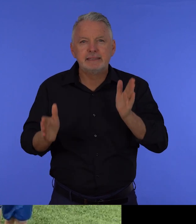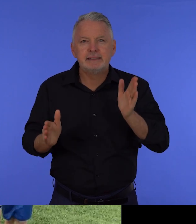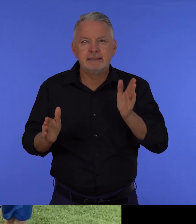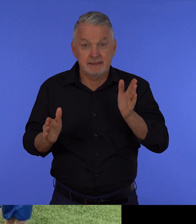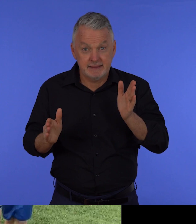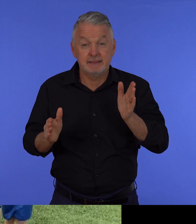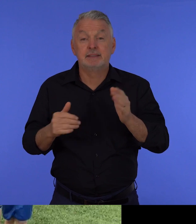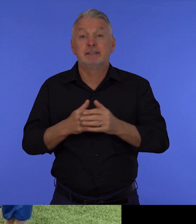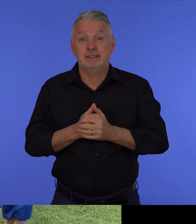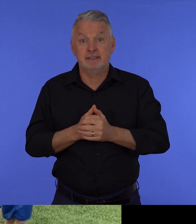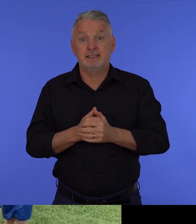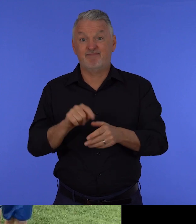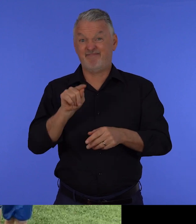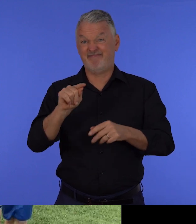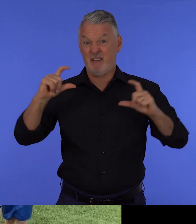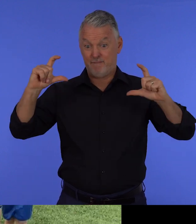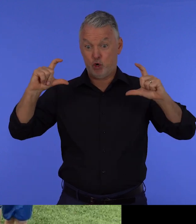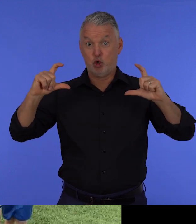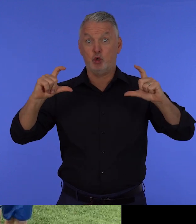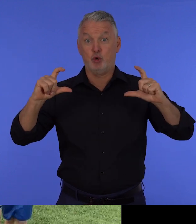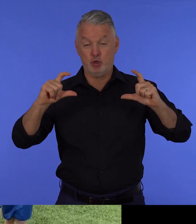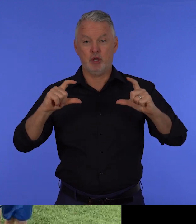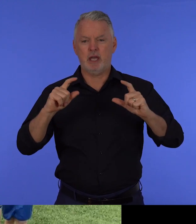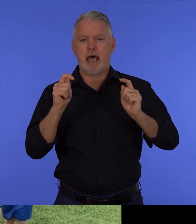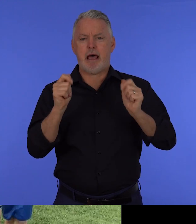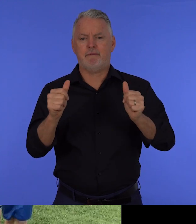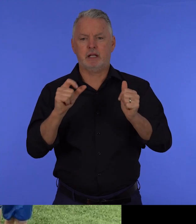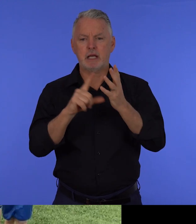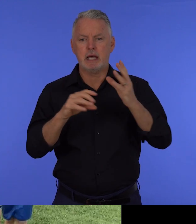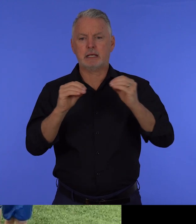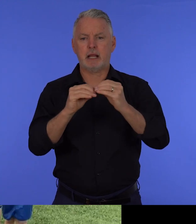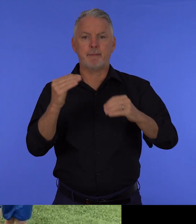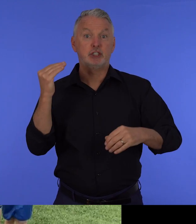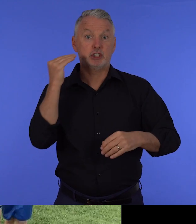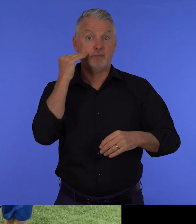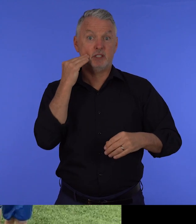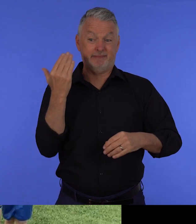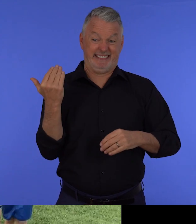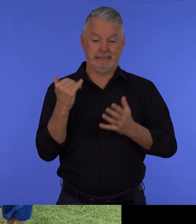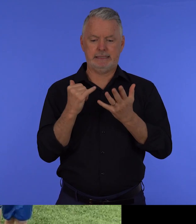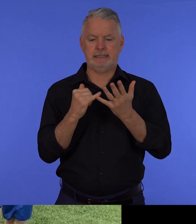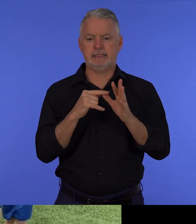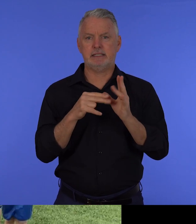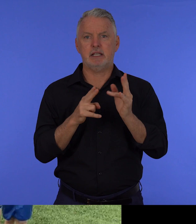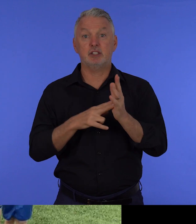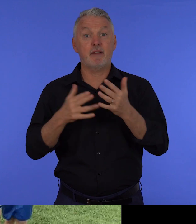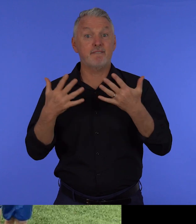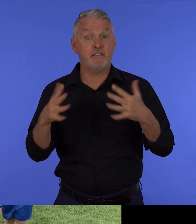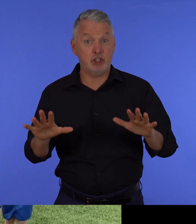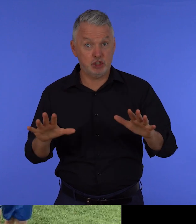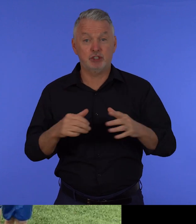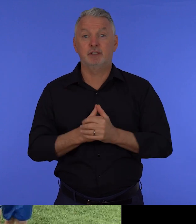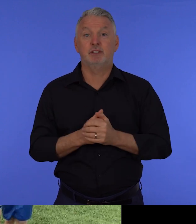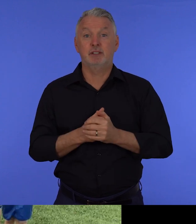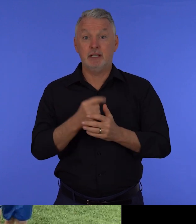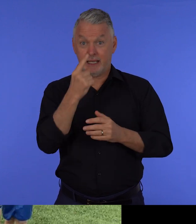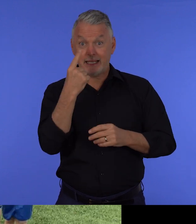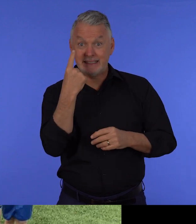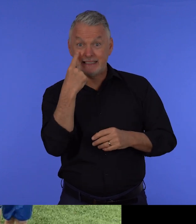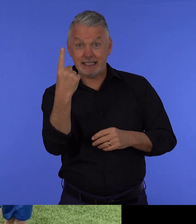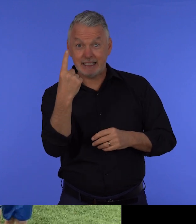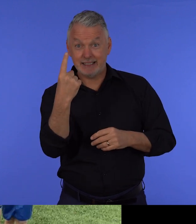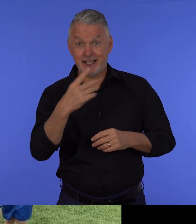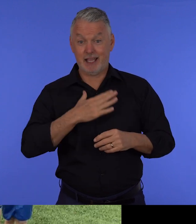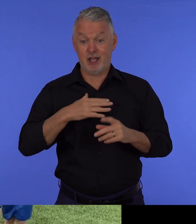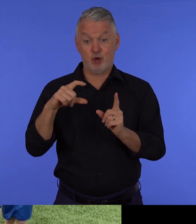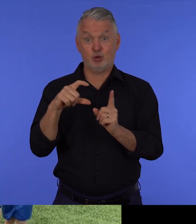we introduced Aubrey to little athletics. And this was at the end of club championships at the end of this